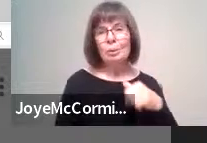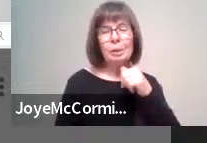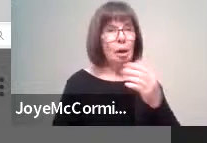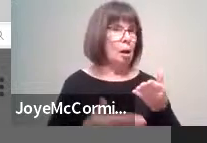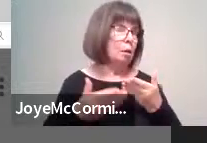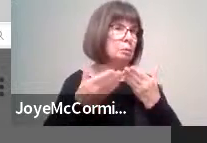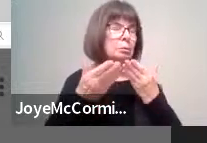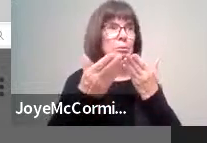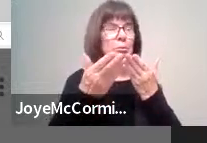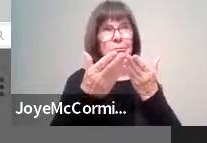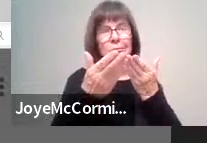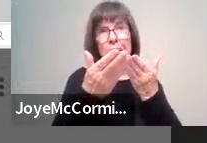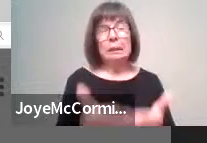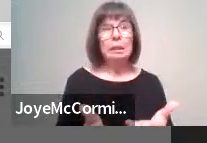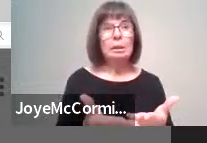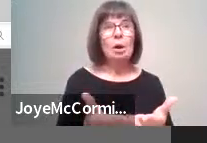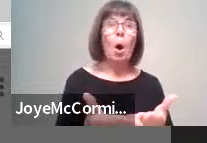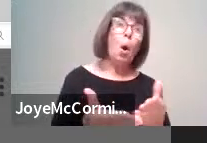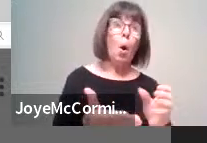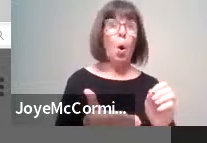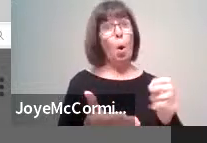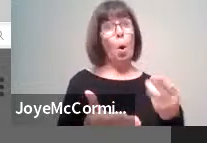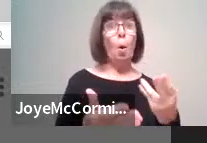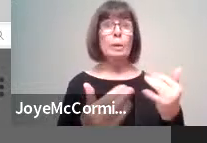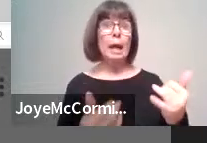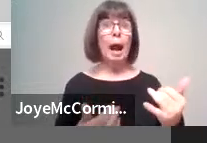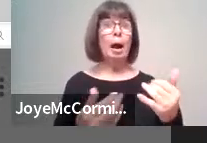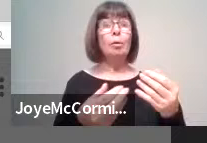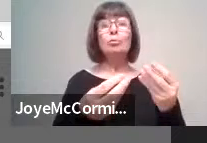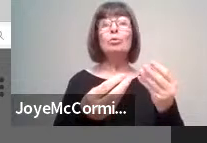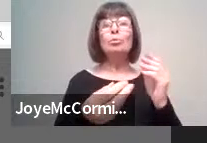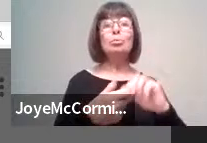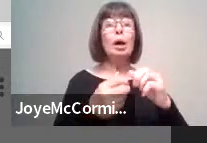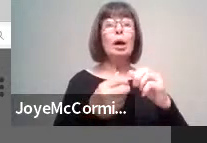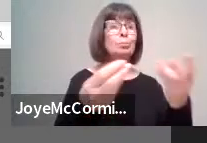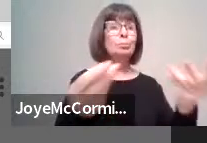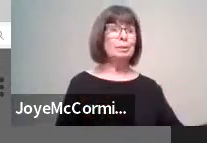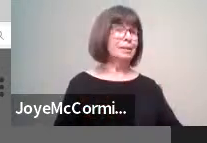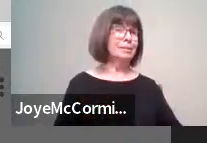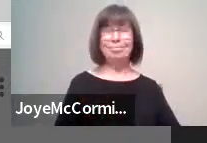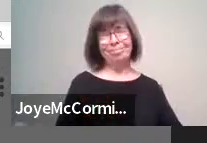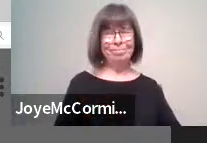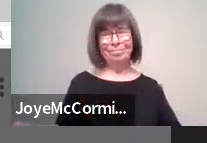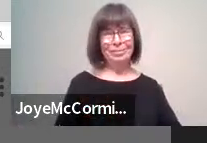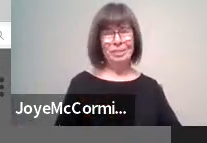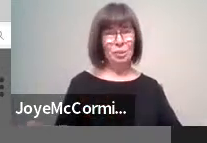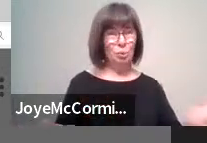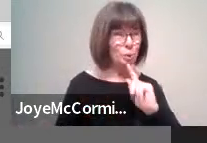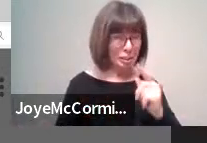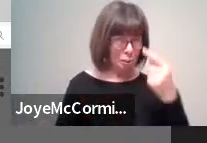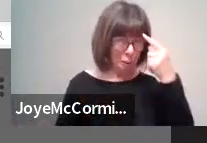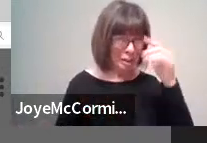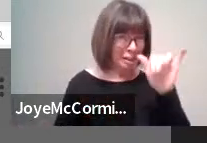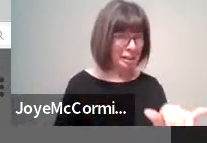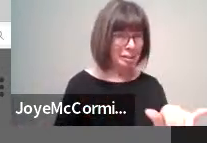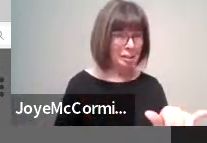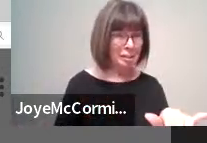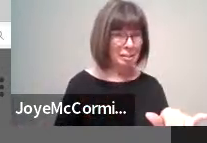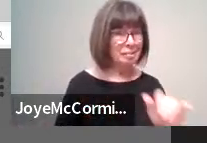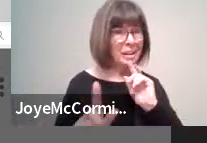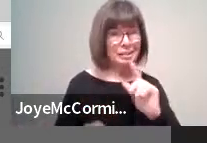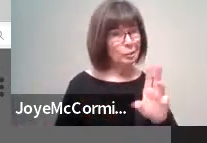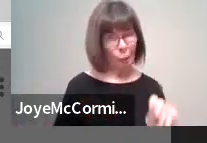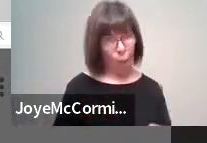suggesting, oh, now it's over kind of thing. Like, do we really think that? And the answer is probably